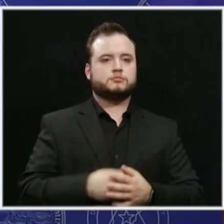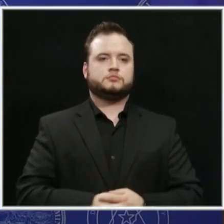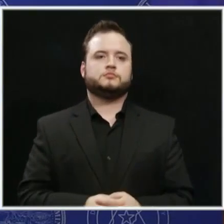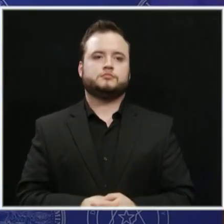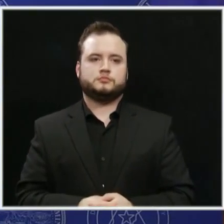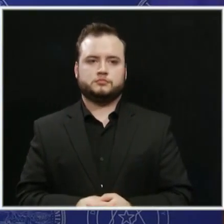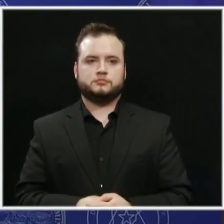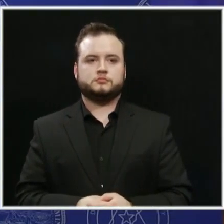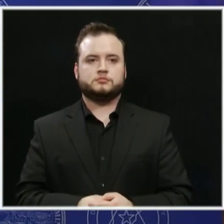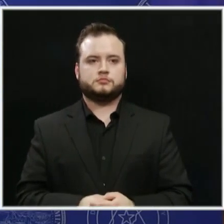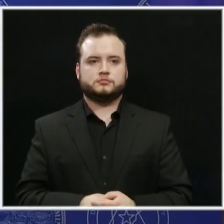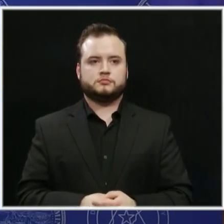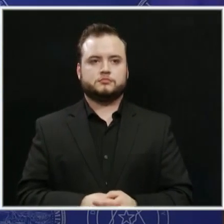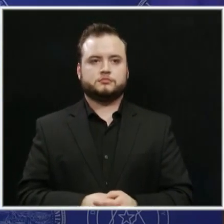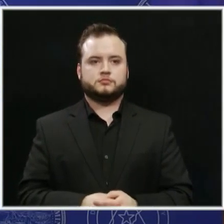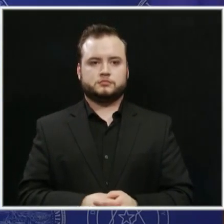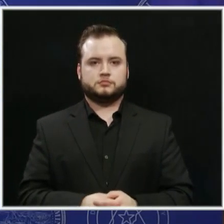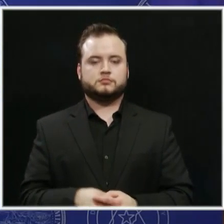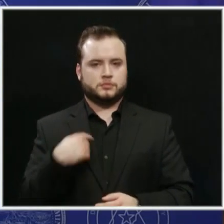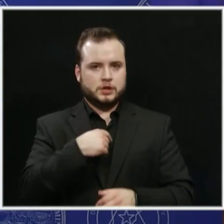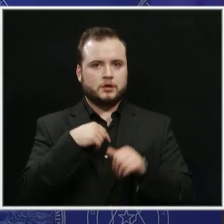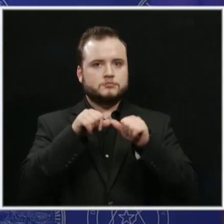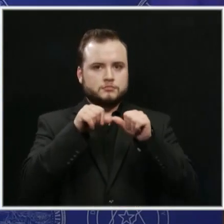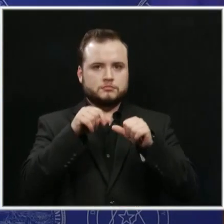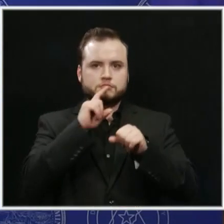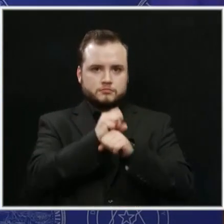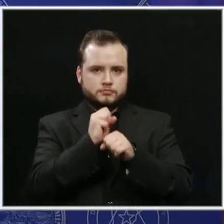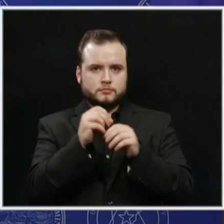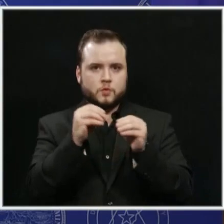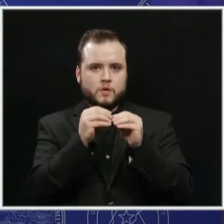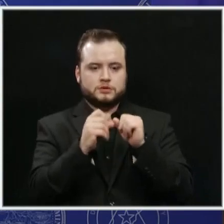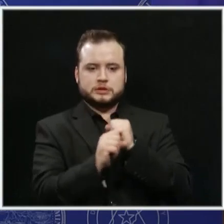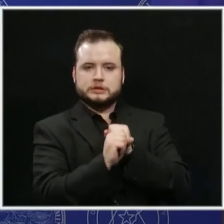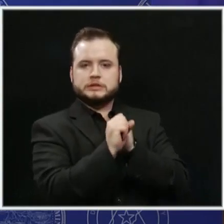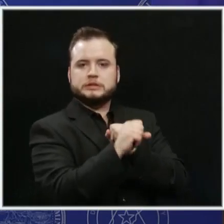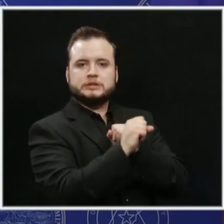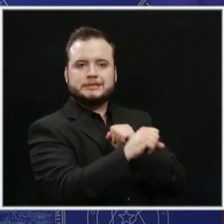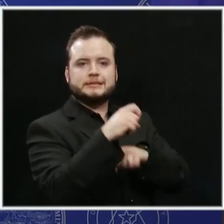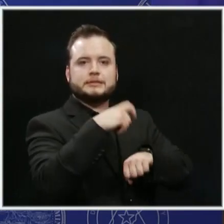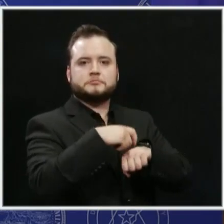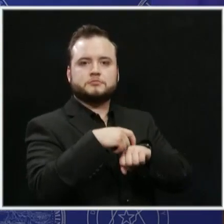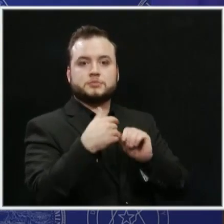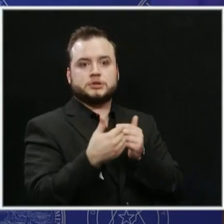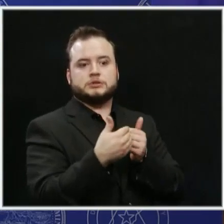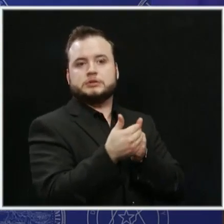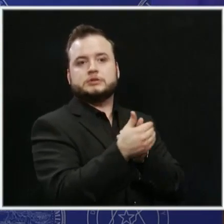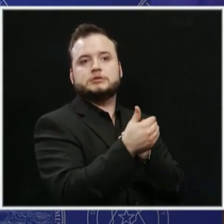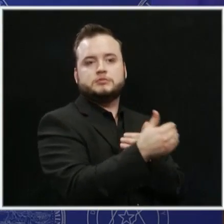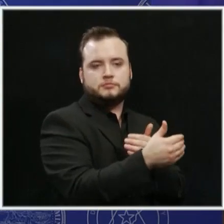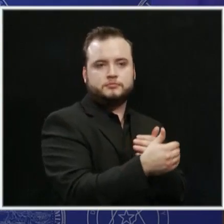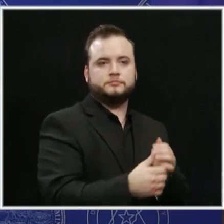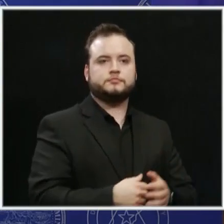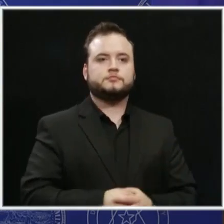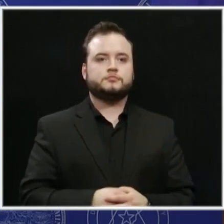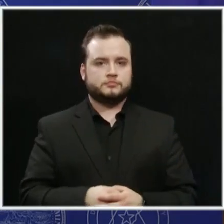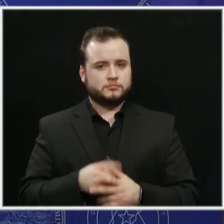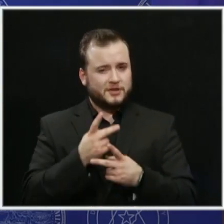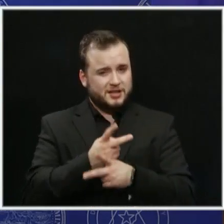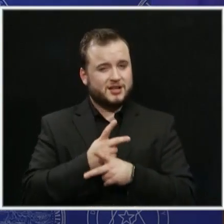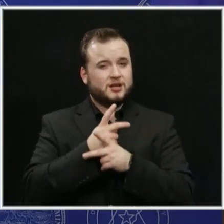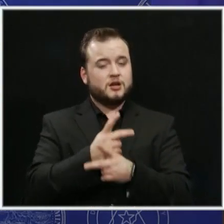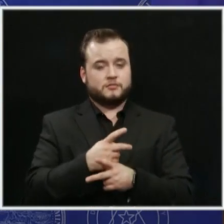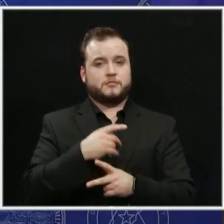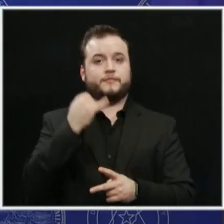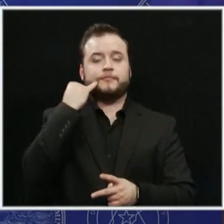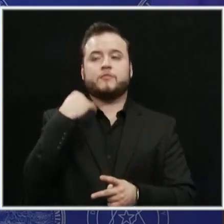time to prepare, and if we can keep it from being a tidal wave all at once, that's obviously best. John, do you have